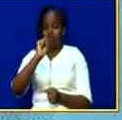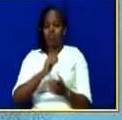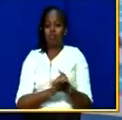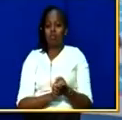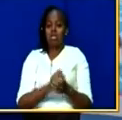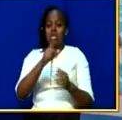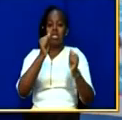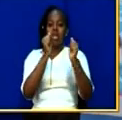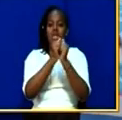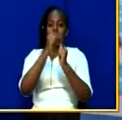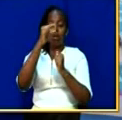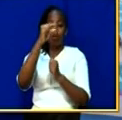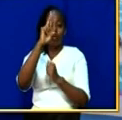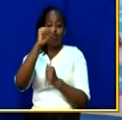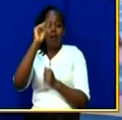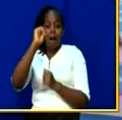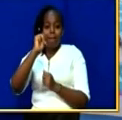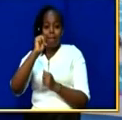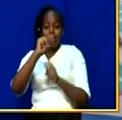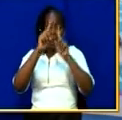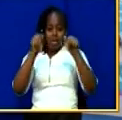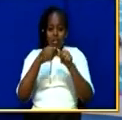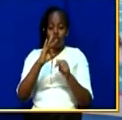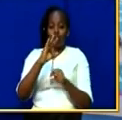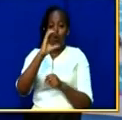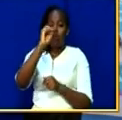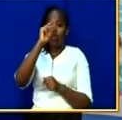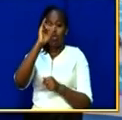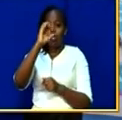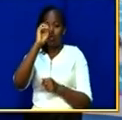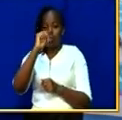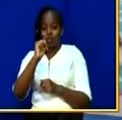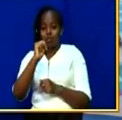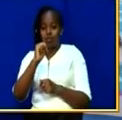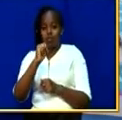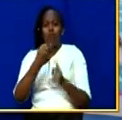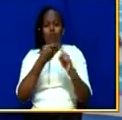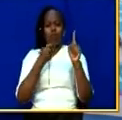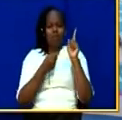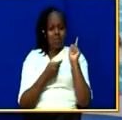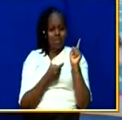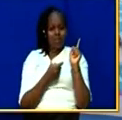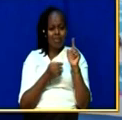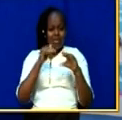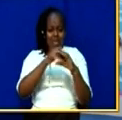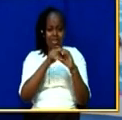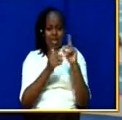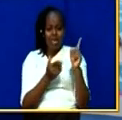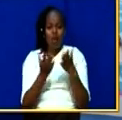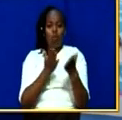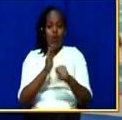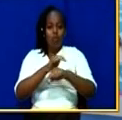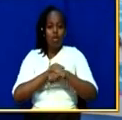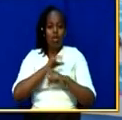packet of onion seeds. So from these tiny seeds that I can hear, There Inside is here. where we